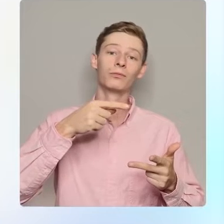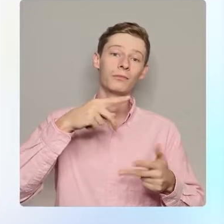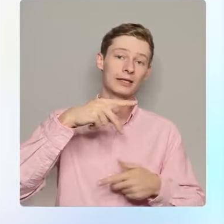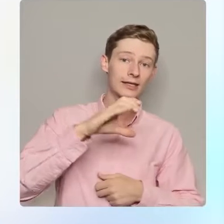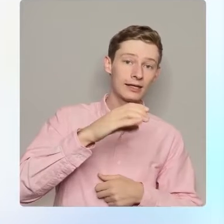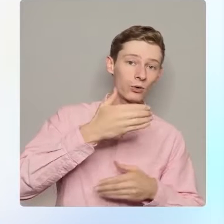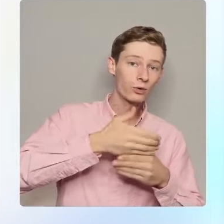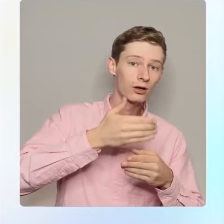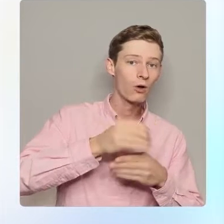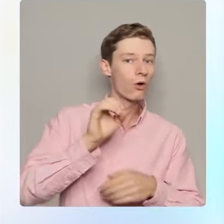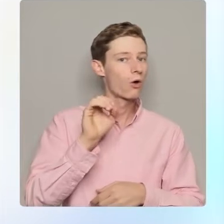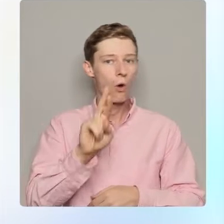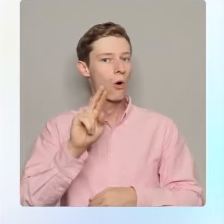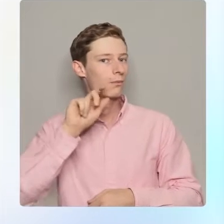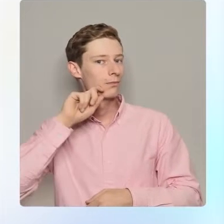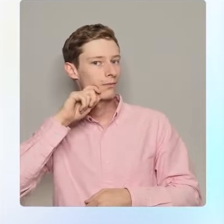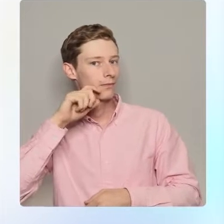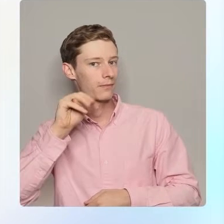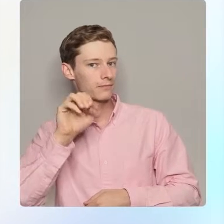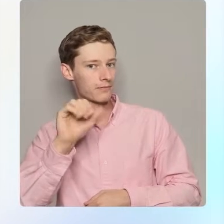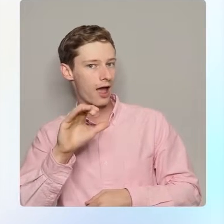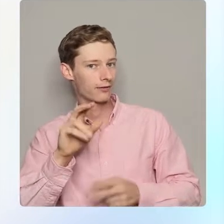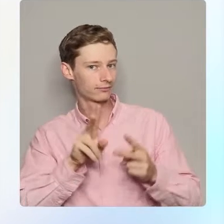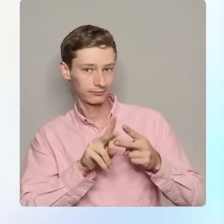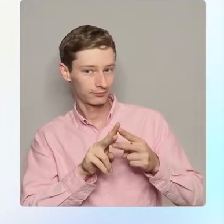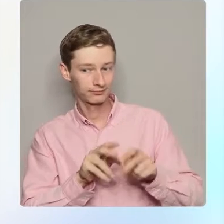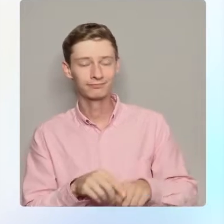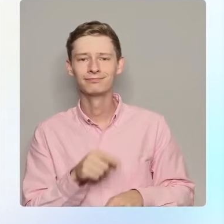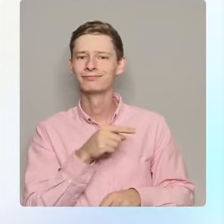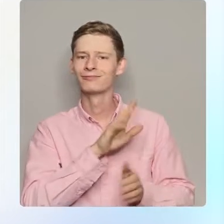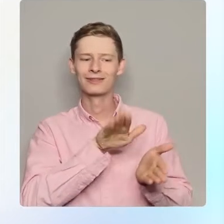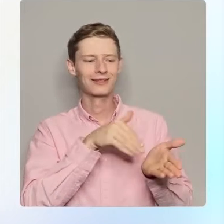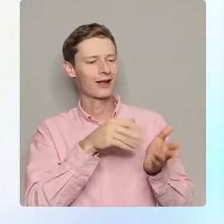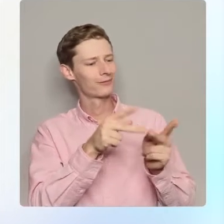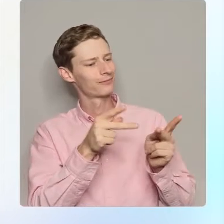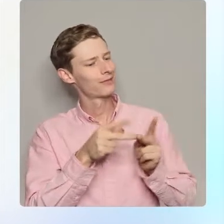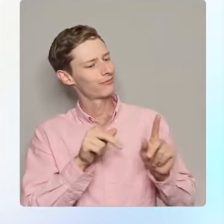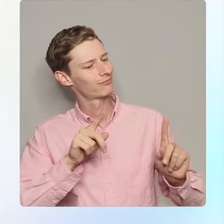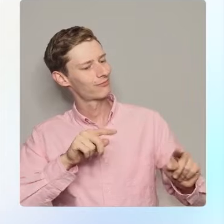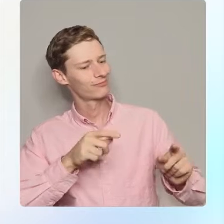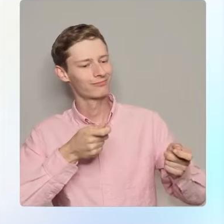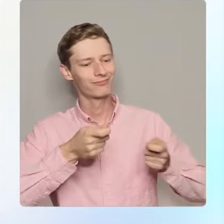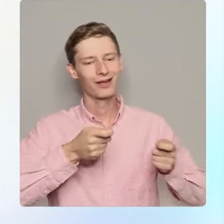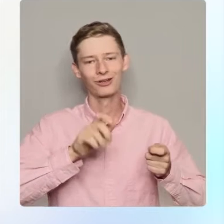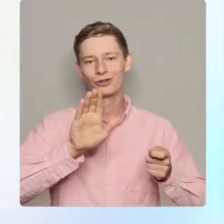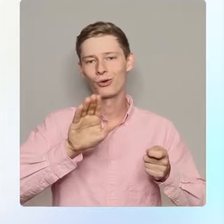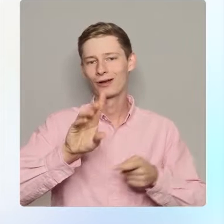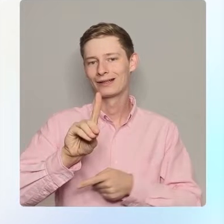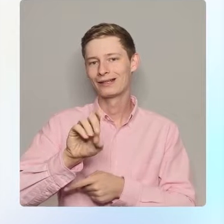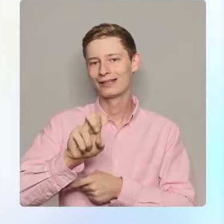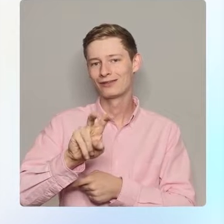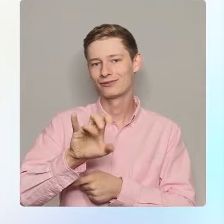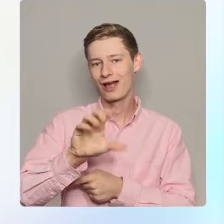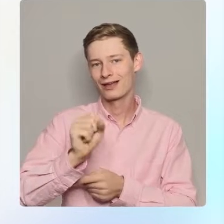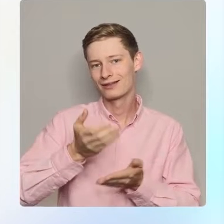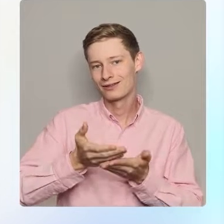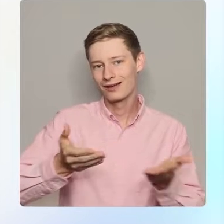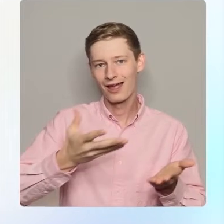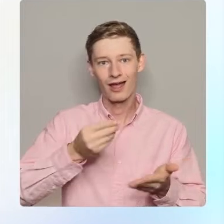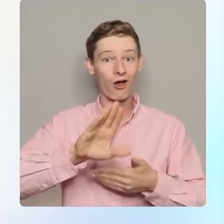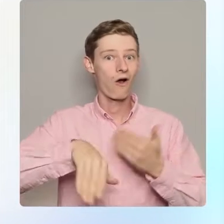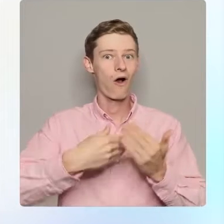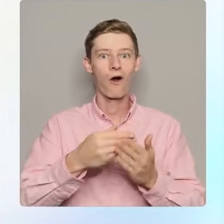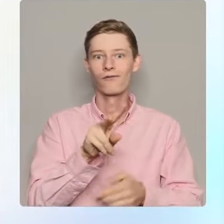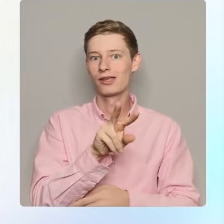and Mac. The Developer Hub offers a centralized place for you to manage your devices and all of your VR development tools.